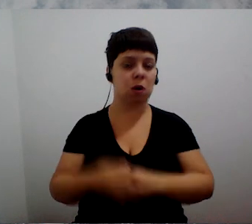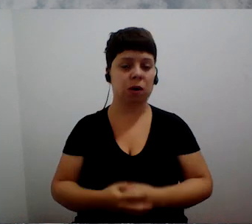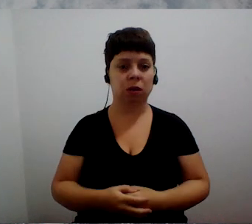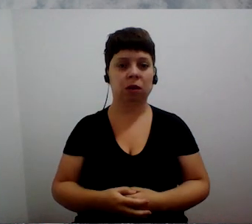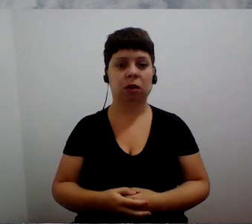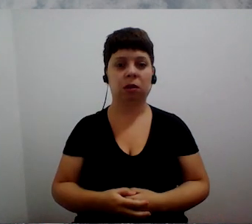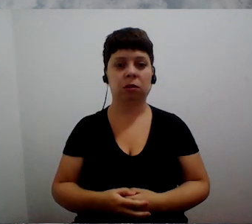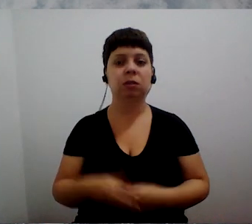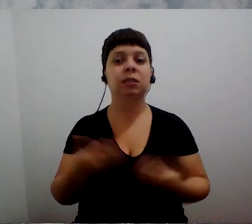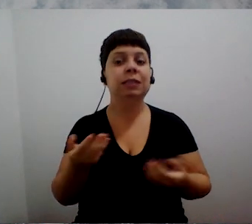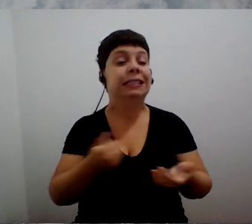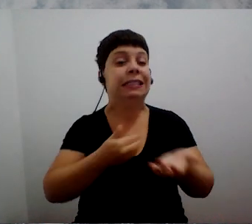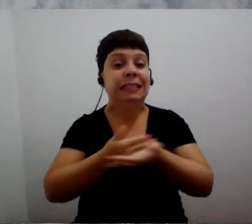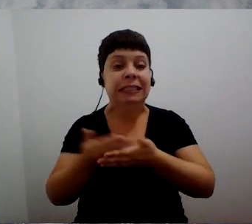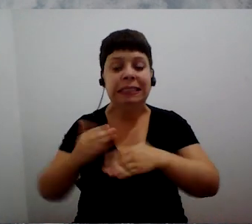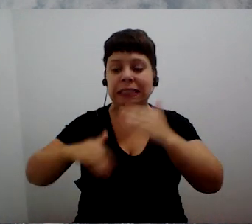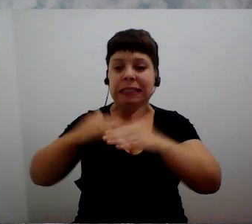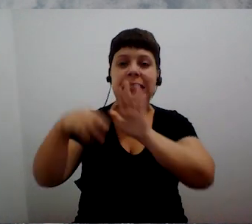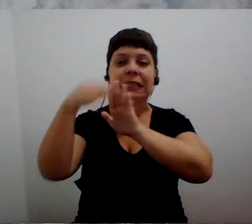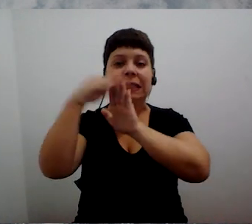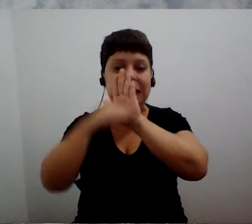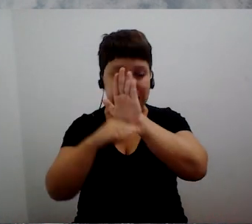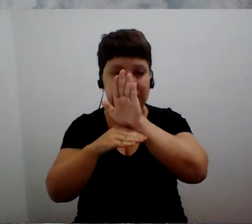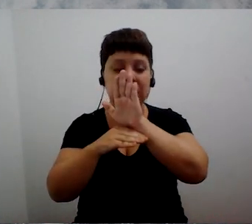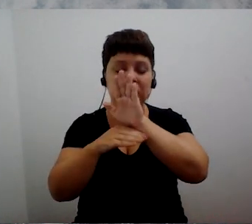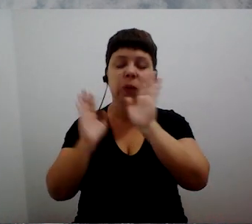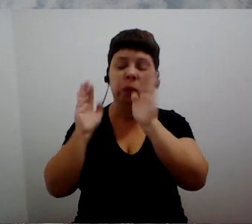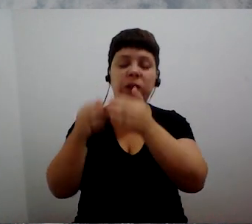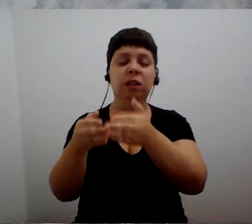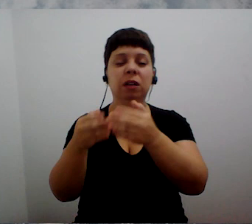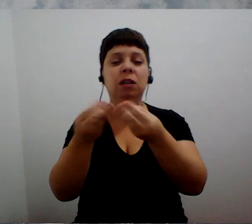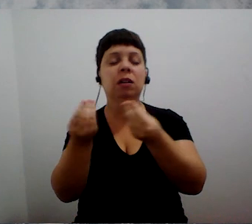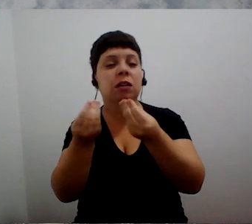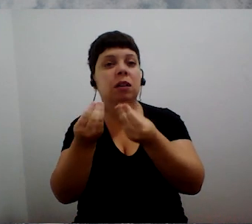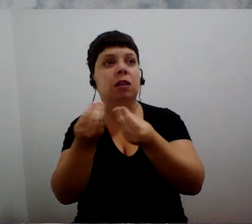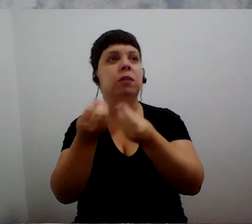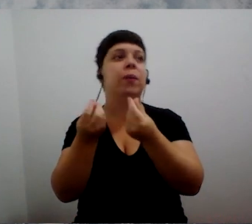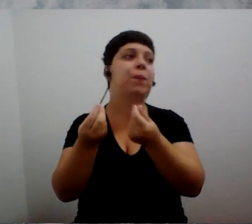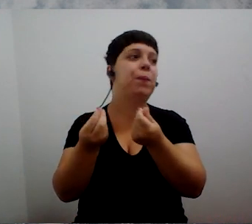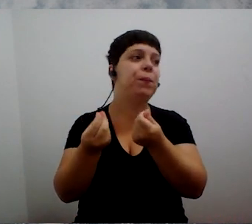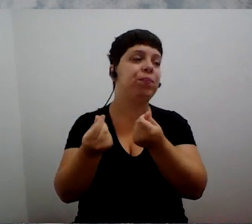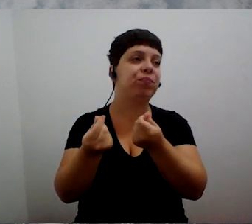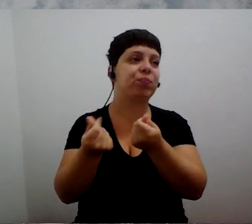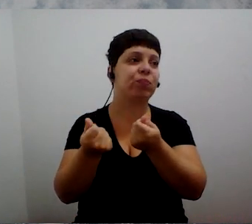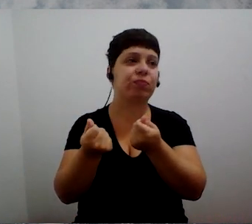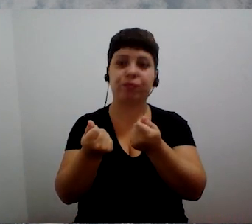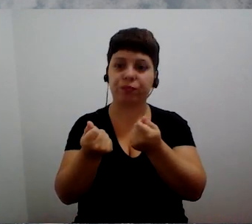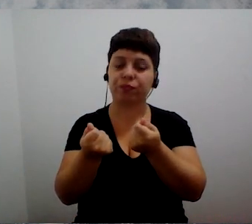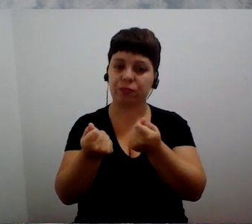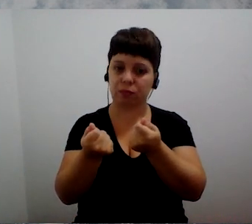high priority to this problem. And we have established a development program dedicated